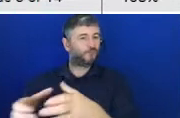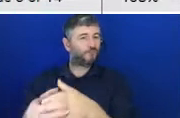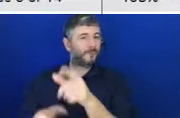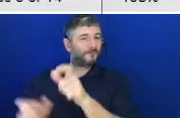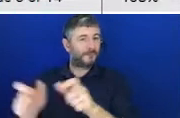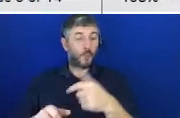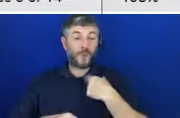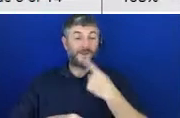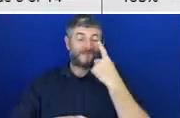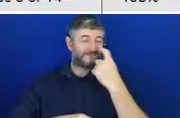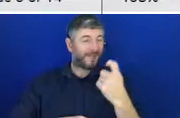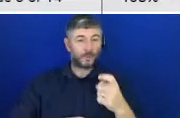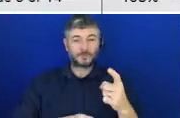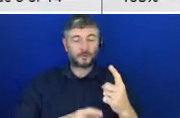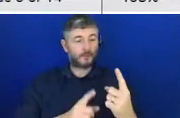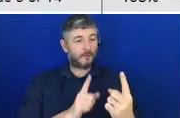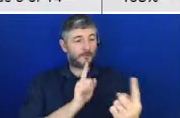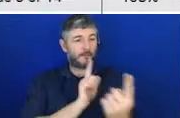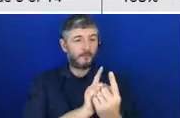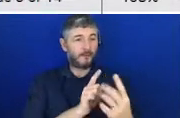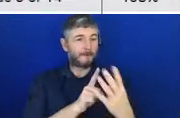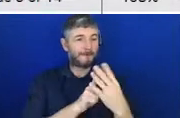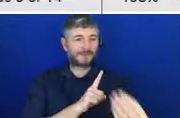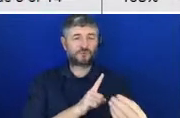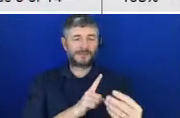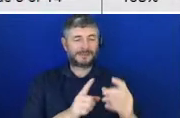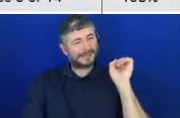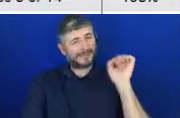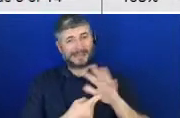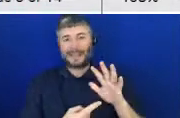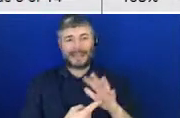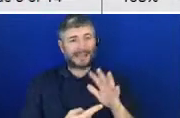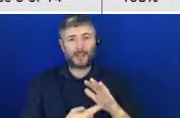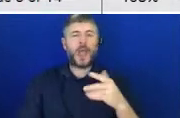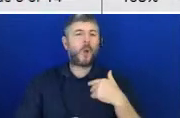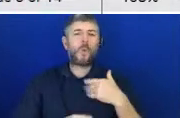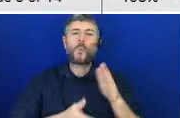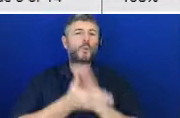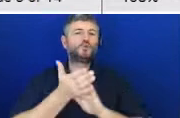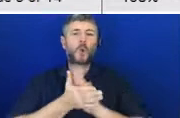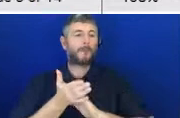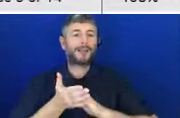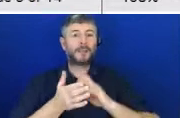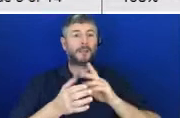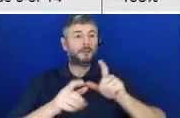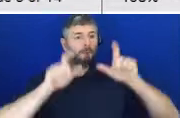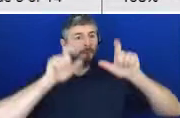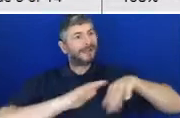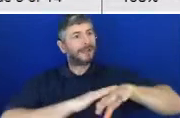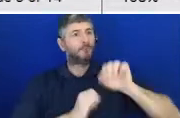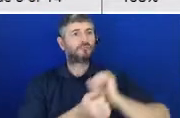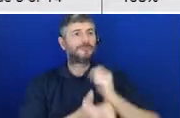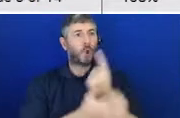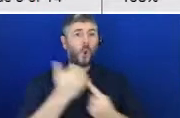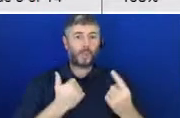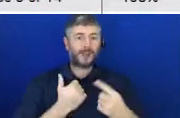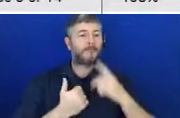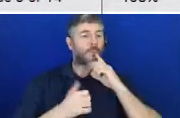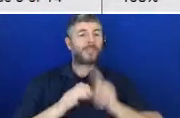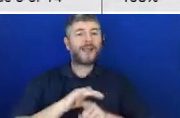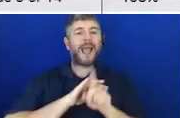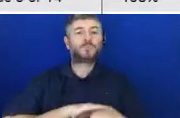that mentoring is absolutely key to this. And this is not just mentoring whilst they're in prison, but also as they come through the